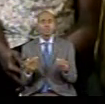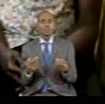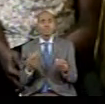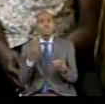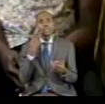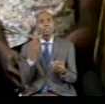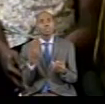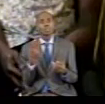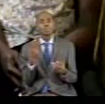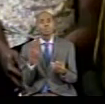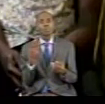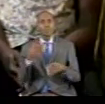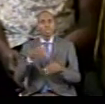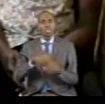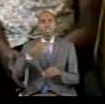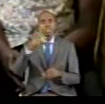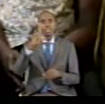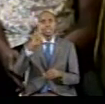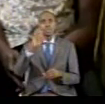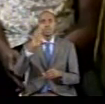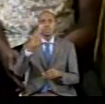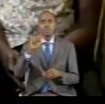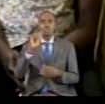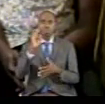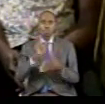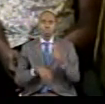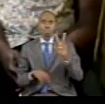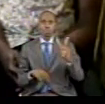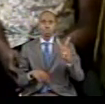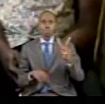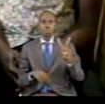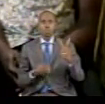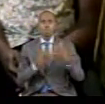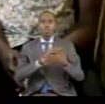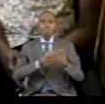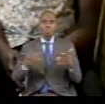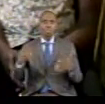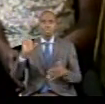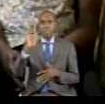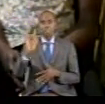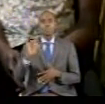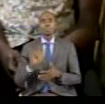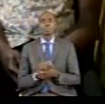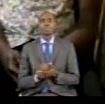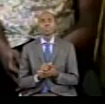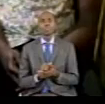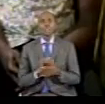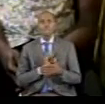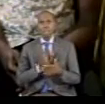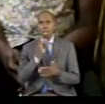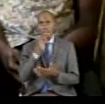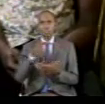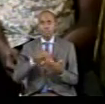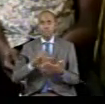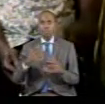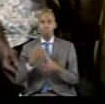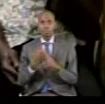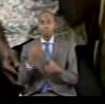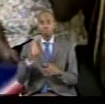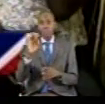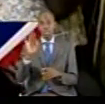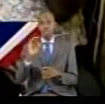this, Deuteronomy chapter 2. I'm reading from verse 8, and I'm reading from verse 9. Chapter